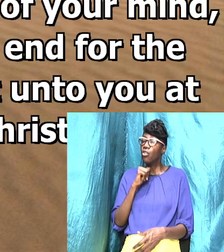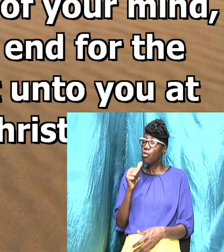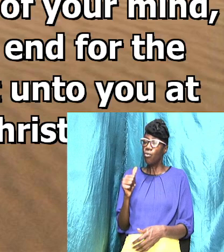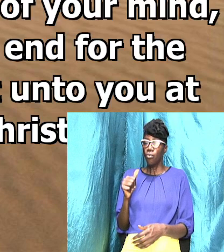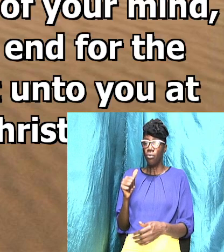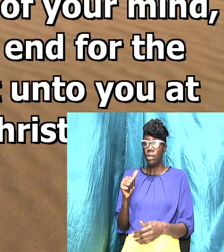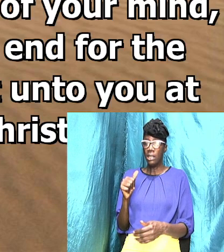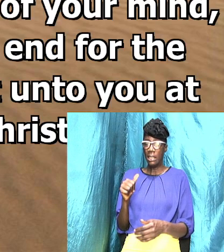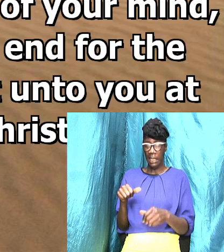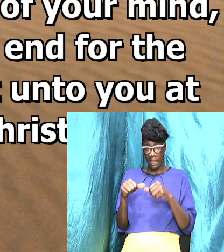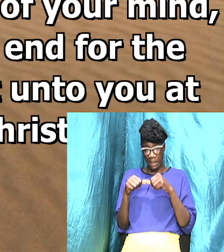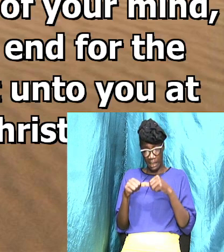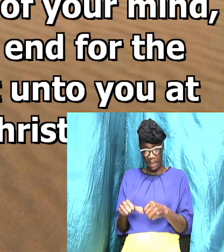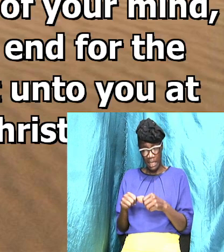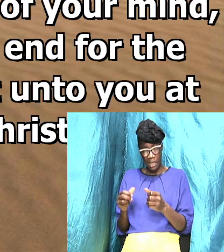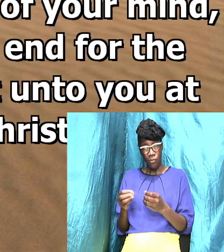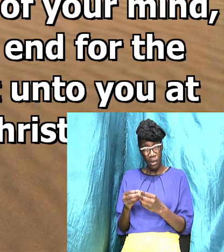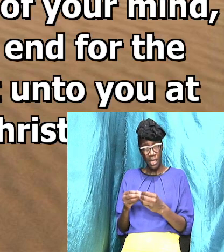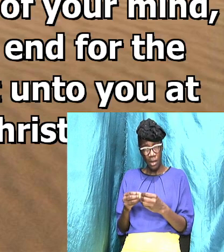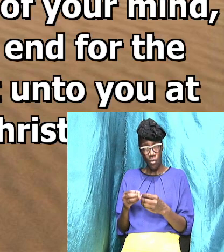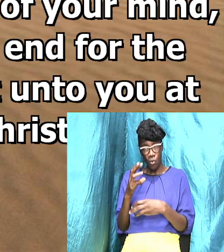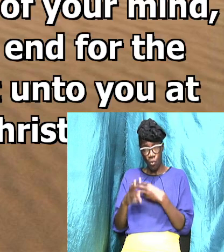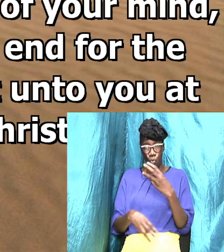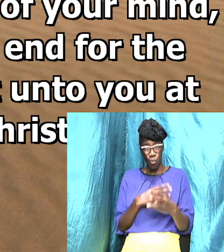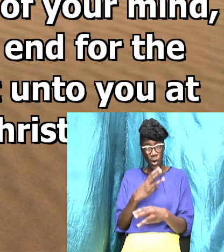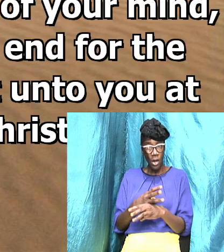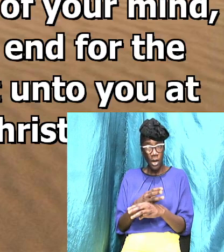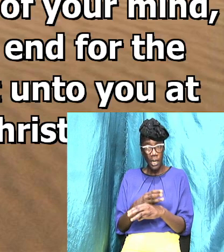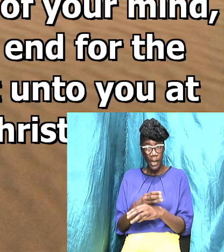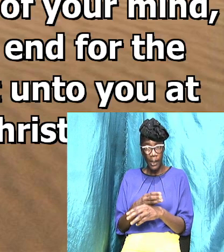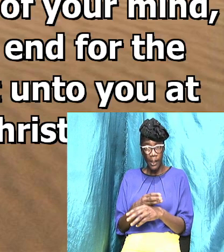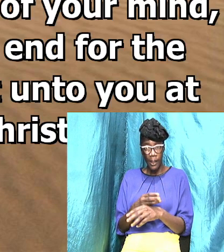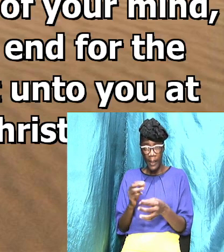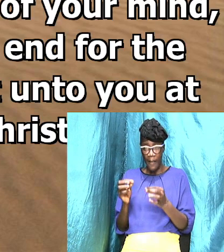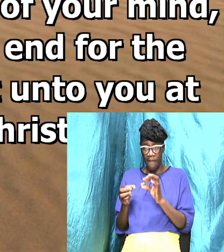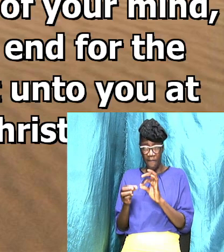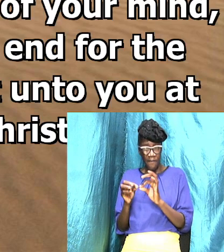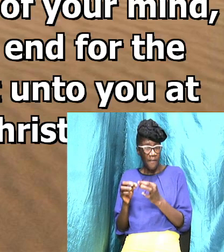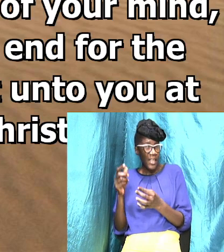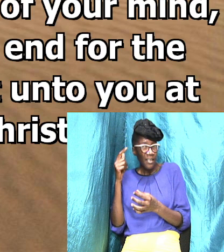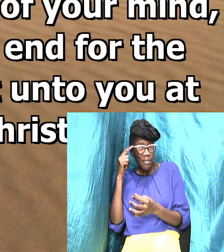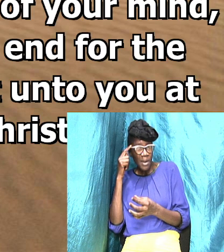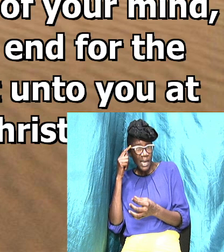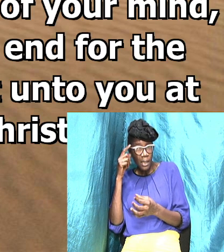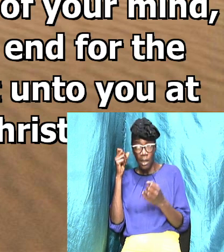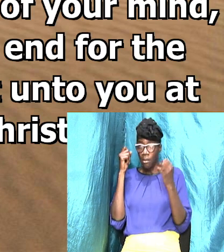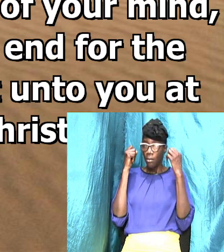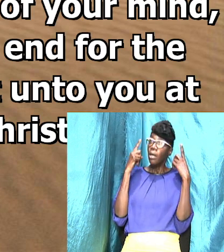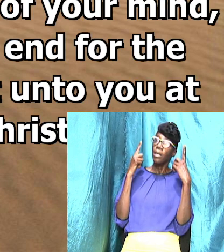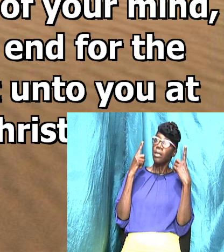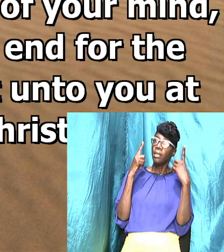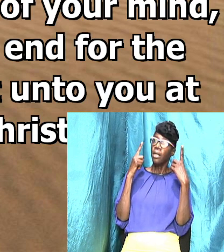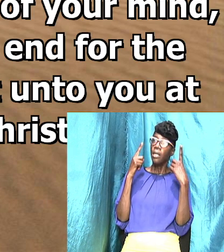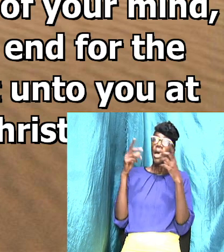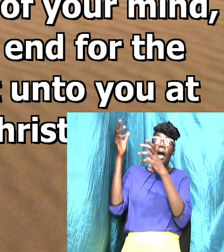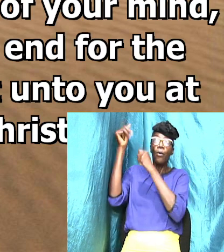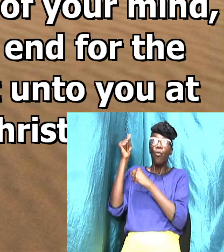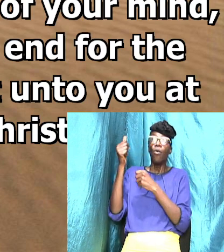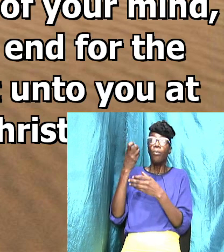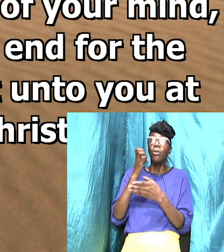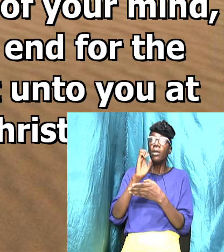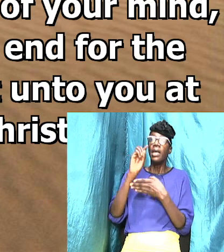to the world. So Peter now is here saying, look here, wherefore gird up the lines of your mind, be sober, and hope to the